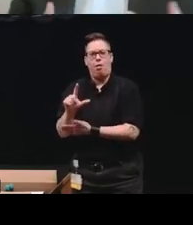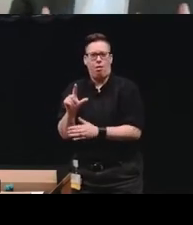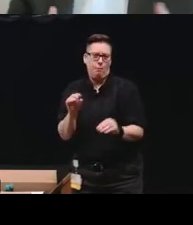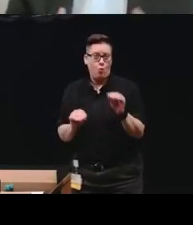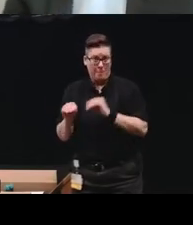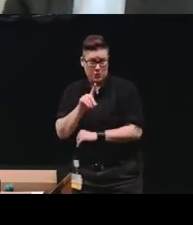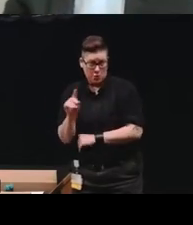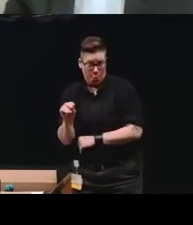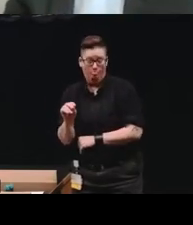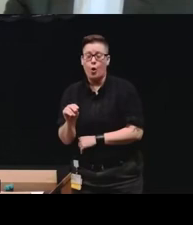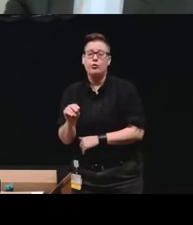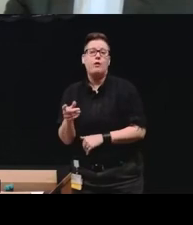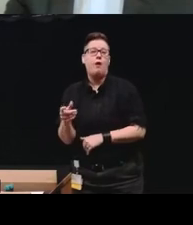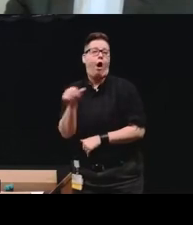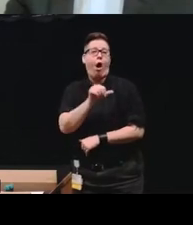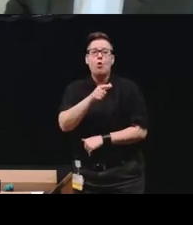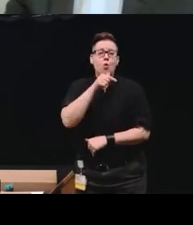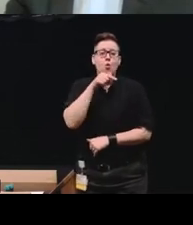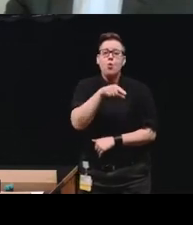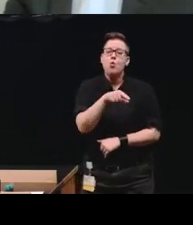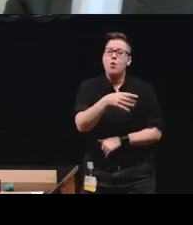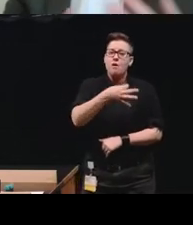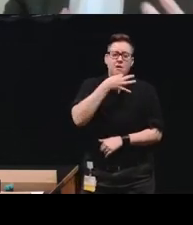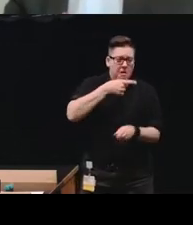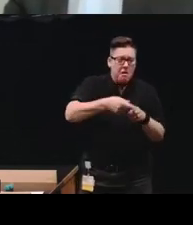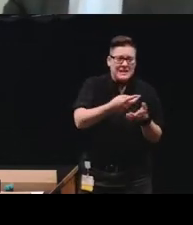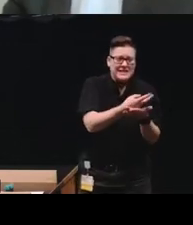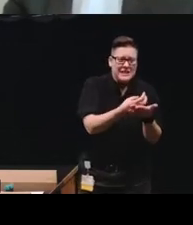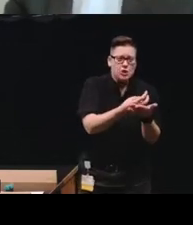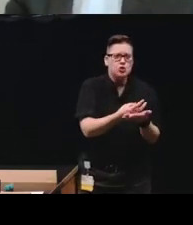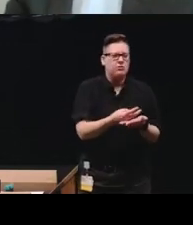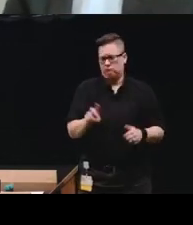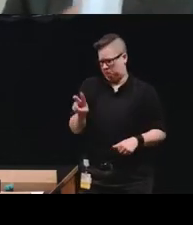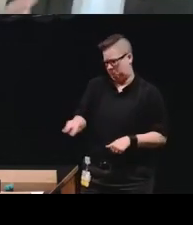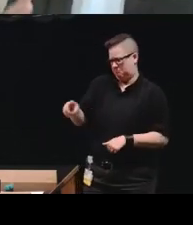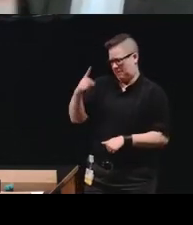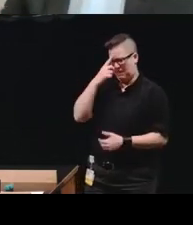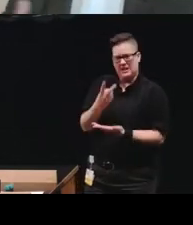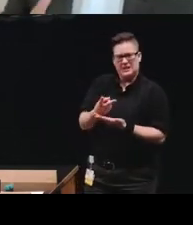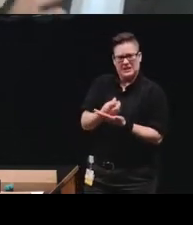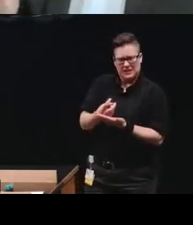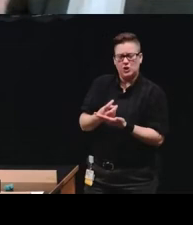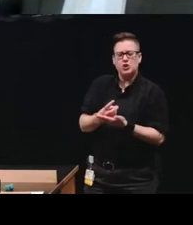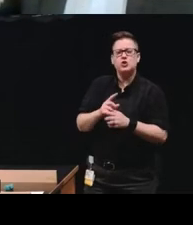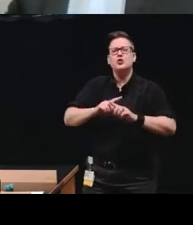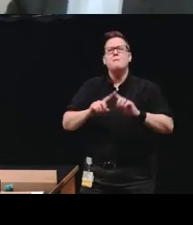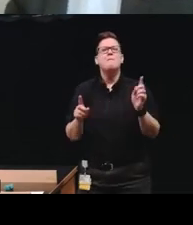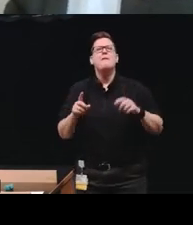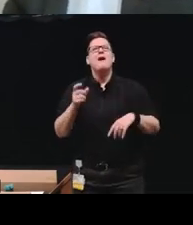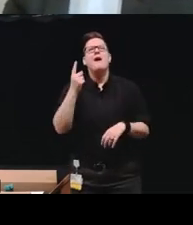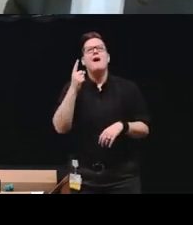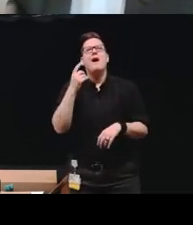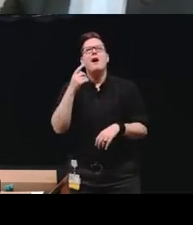clinician may be framed as a functional seizure. Or that functional seizure, as it stops to be as